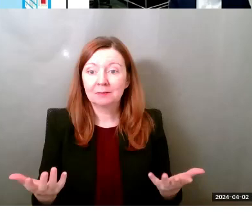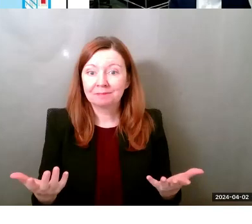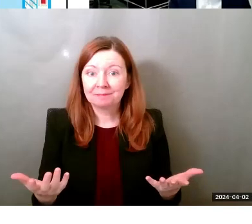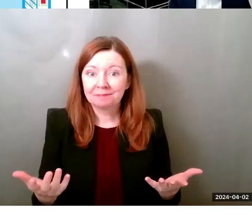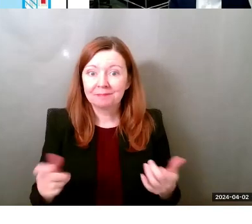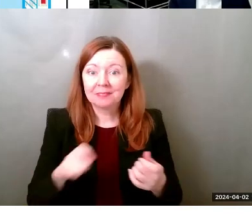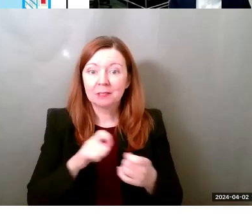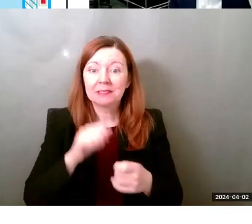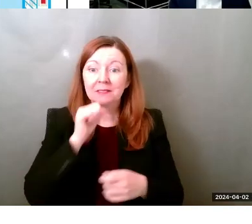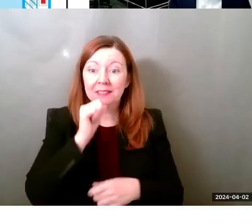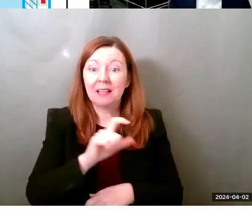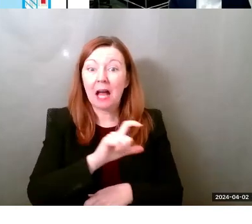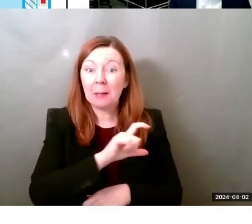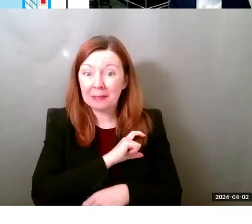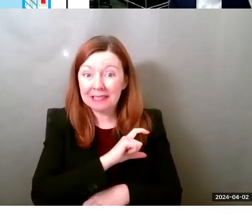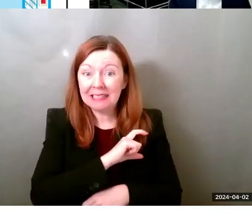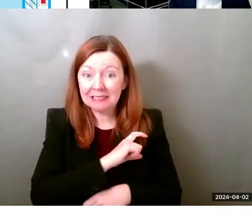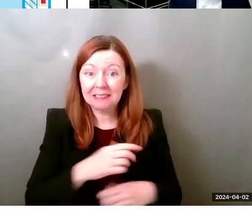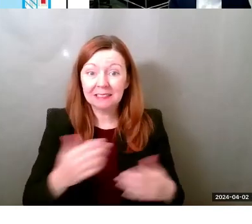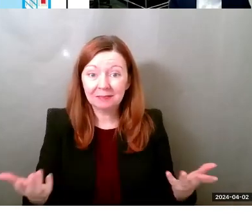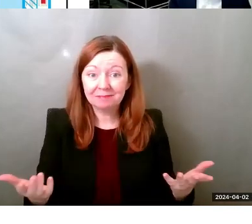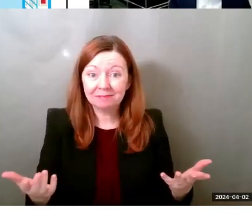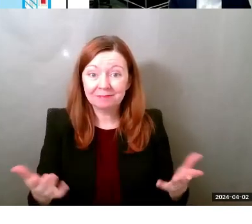specifically non-police